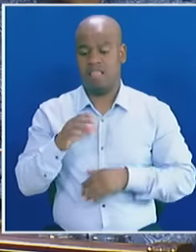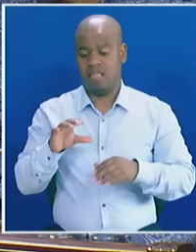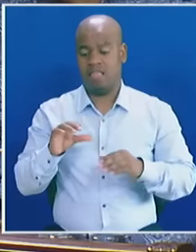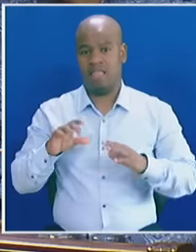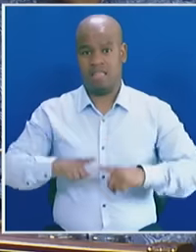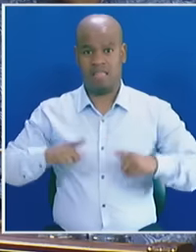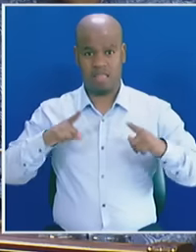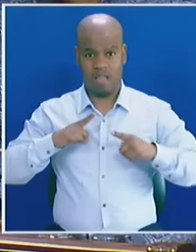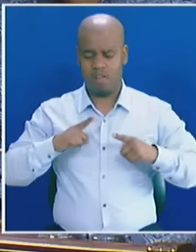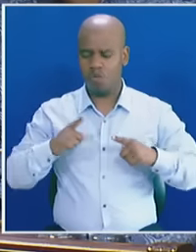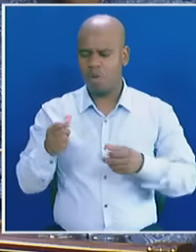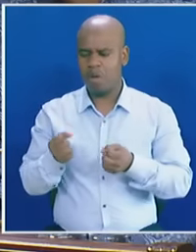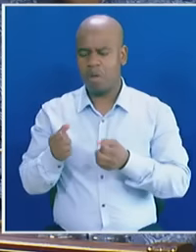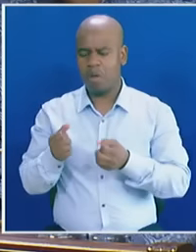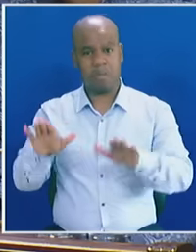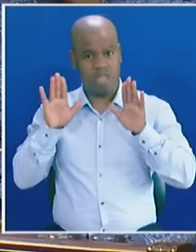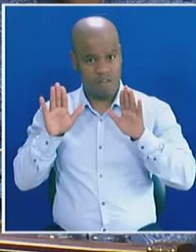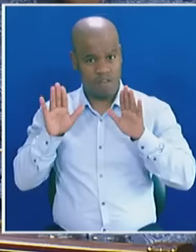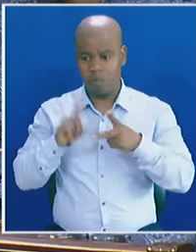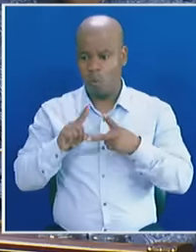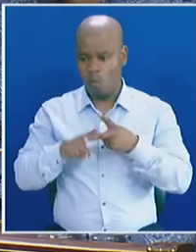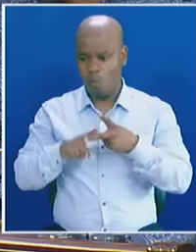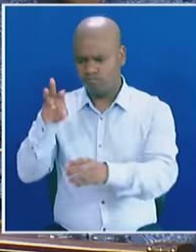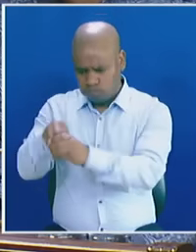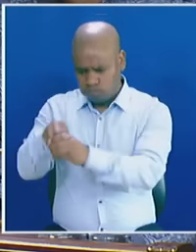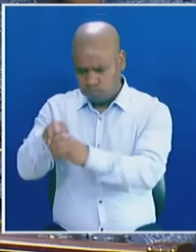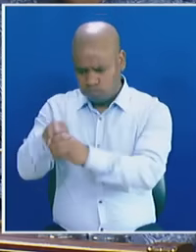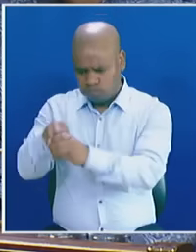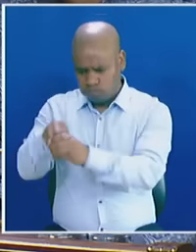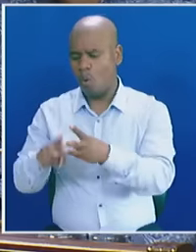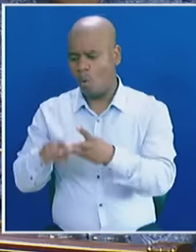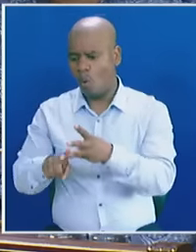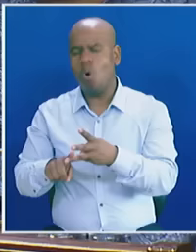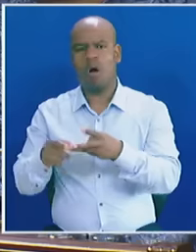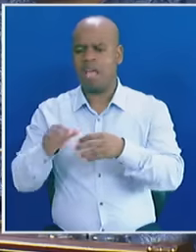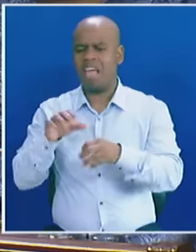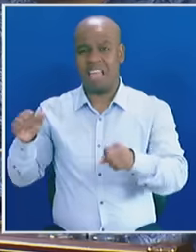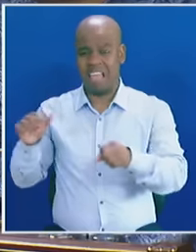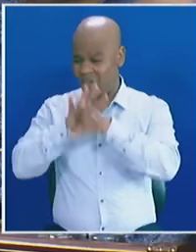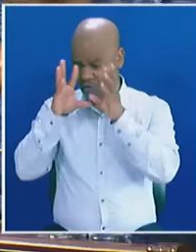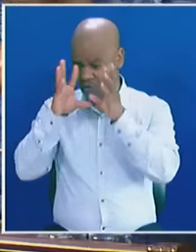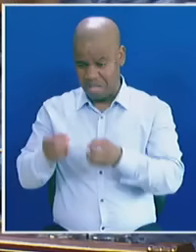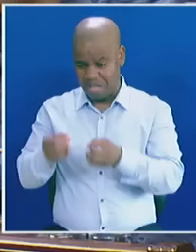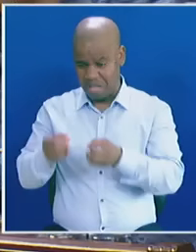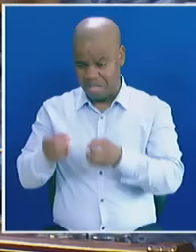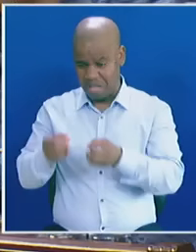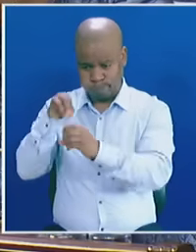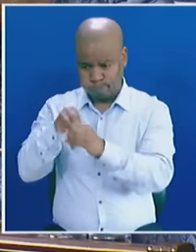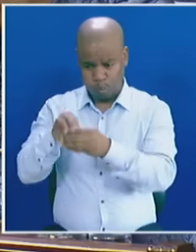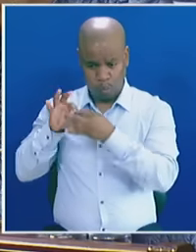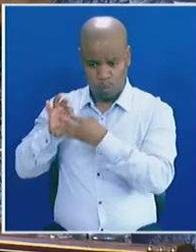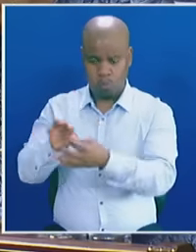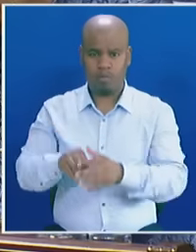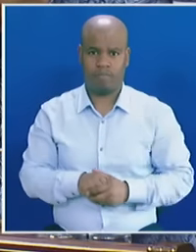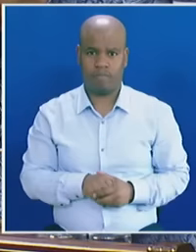it all you've got. Cybercrime, and the minister also mentioned it, and we're all worried about it. Cybercrime is becoming